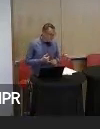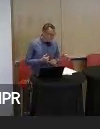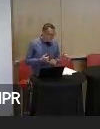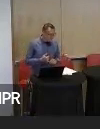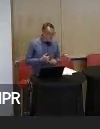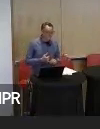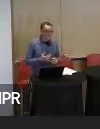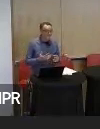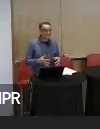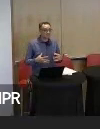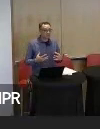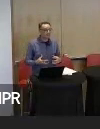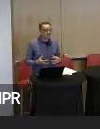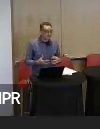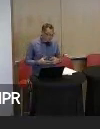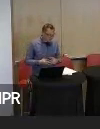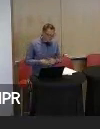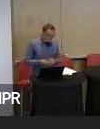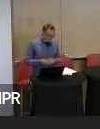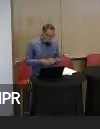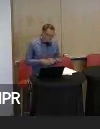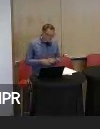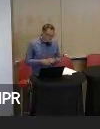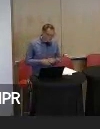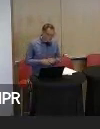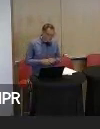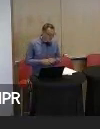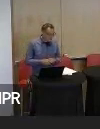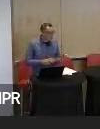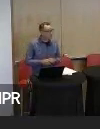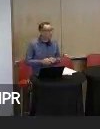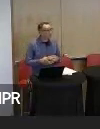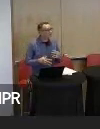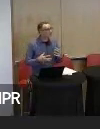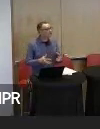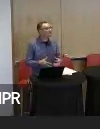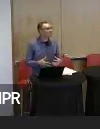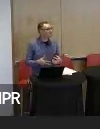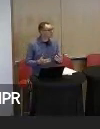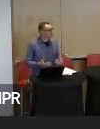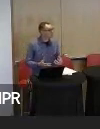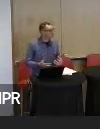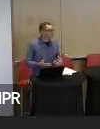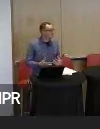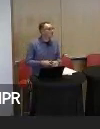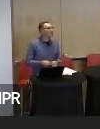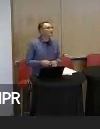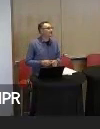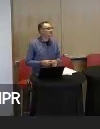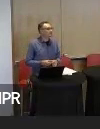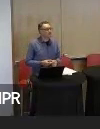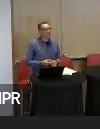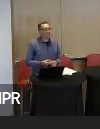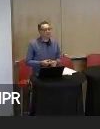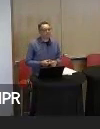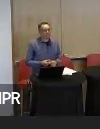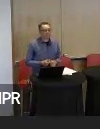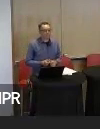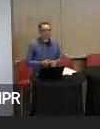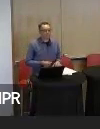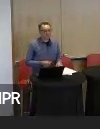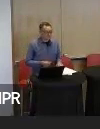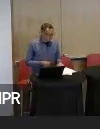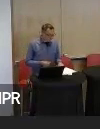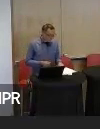being mapped. Dense urban environments are more apt or more prone to be cluttered than suburban